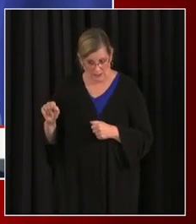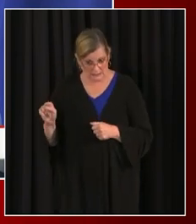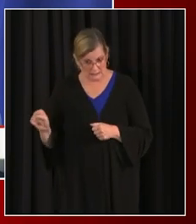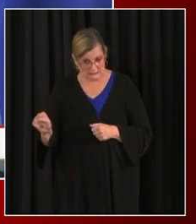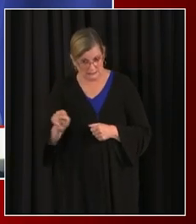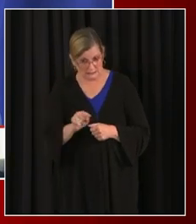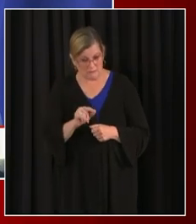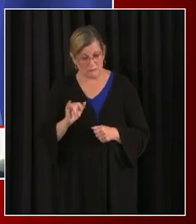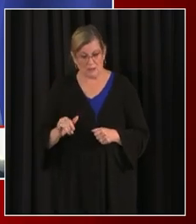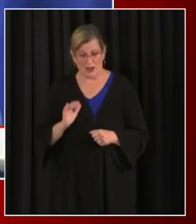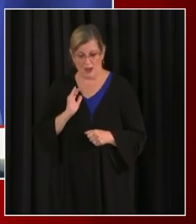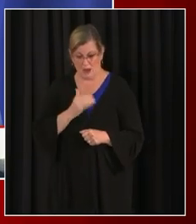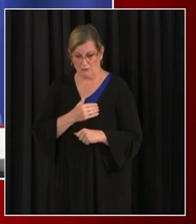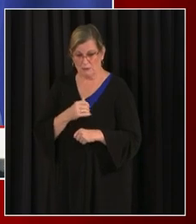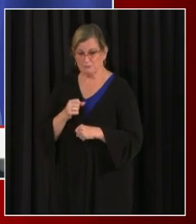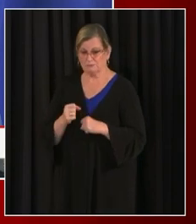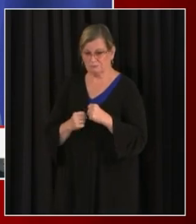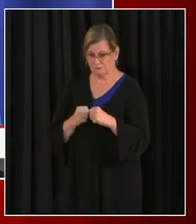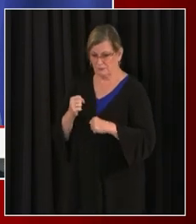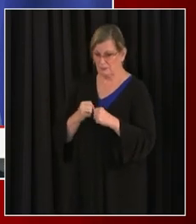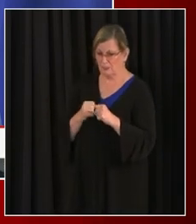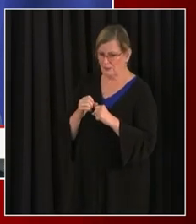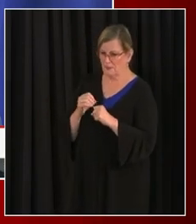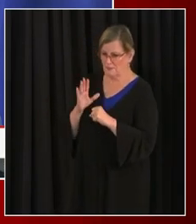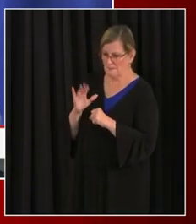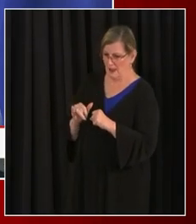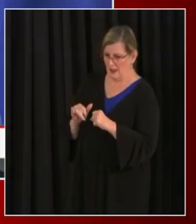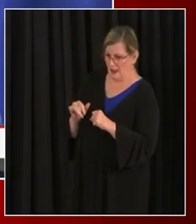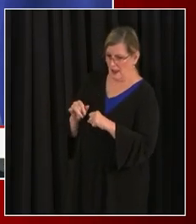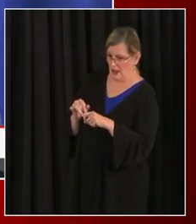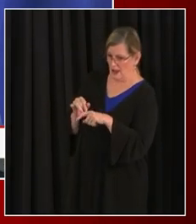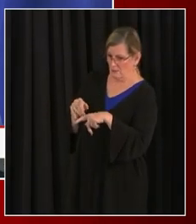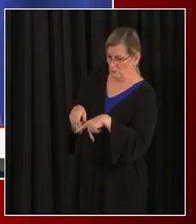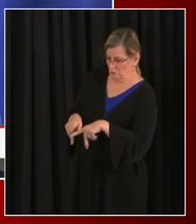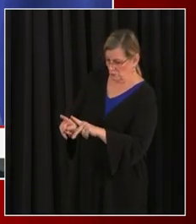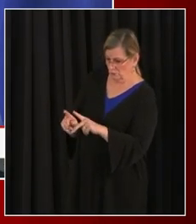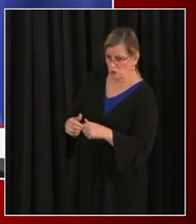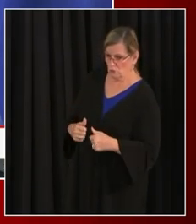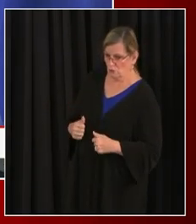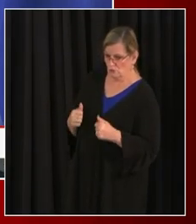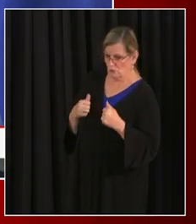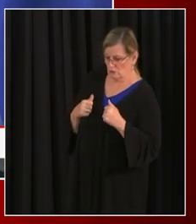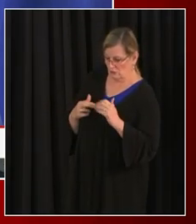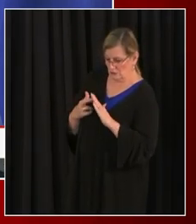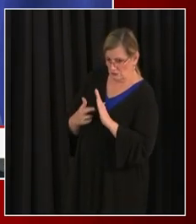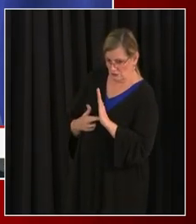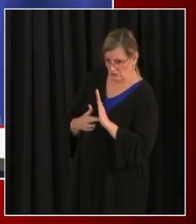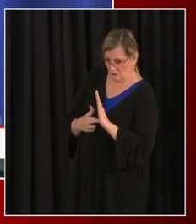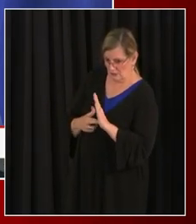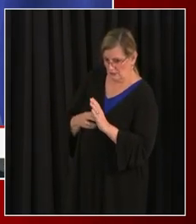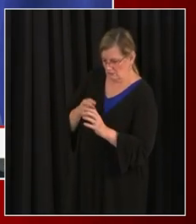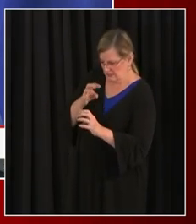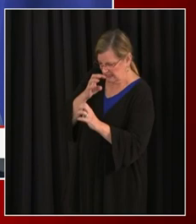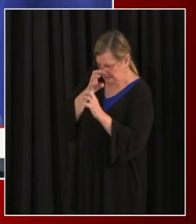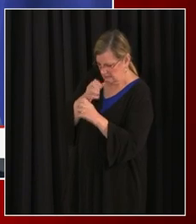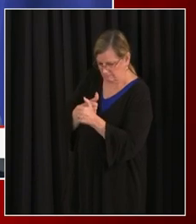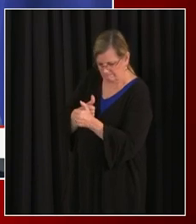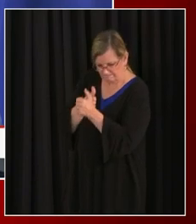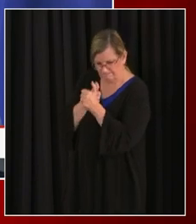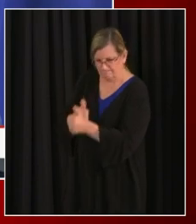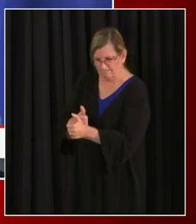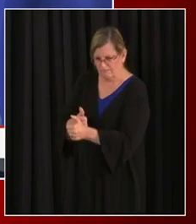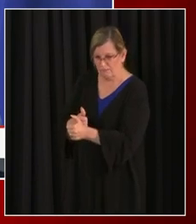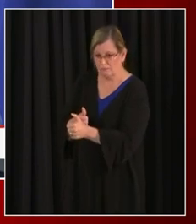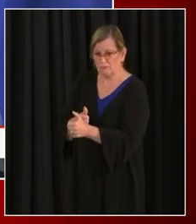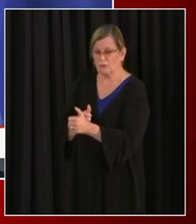permitting structure is governed by a use of permits regulation, which is DC law, which we strictly adhere to. And there is a